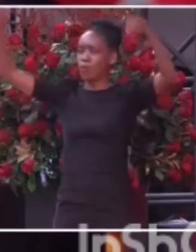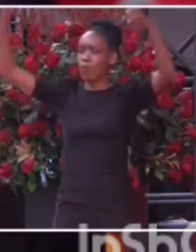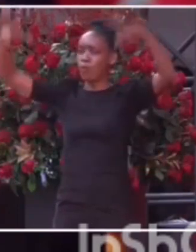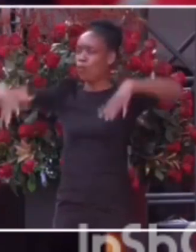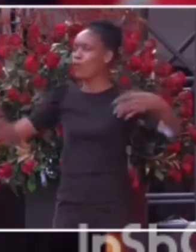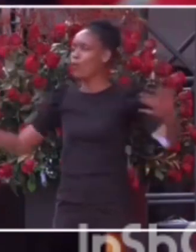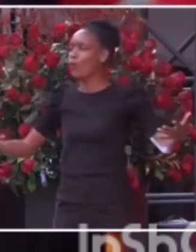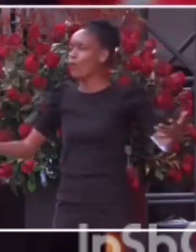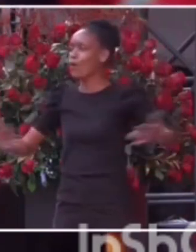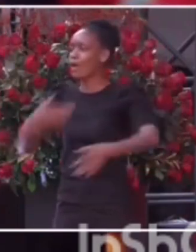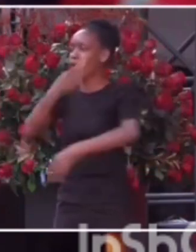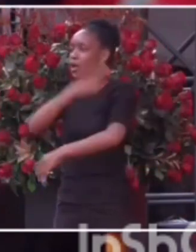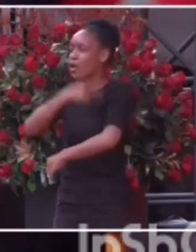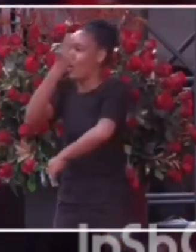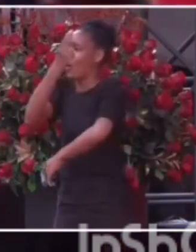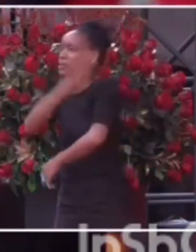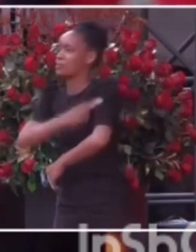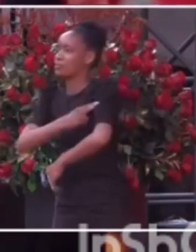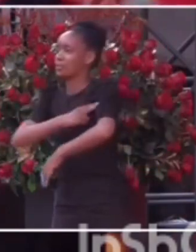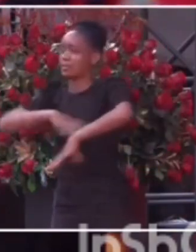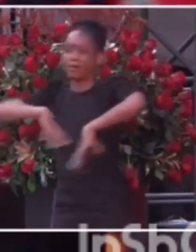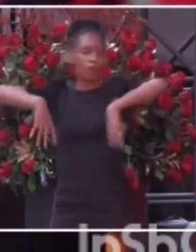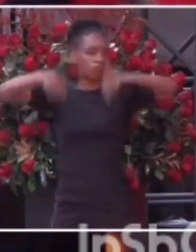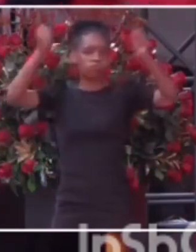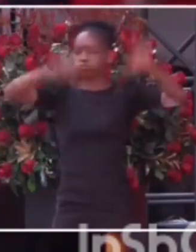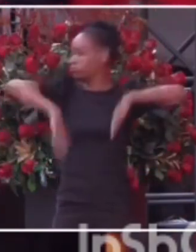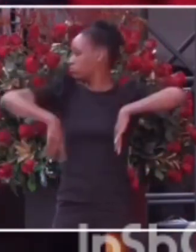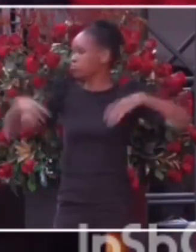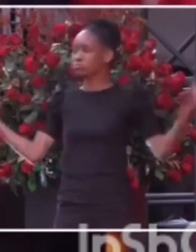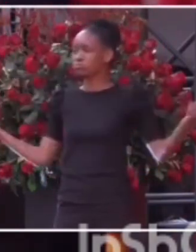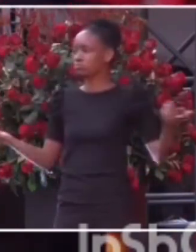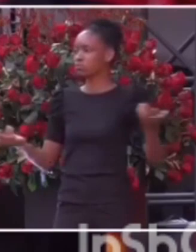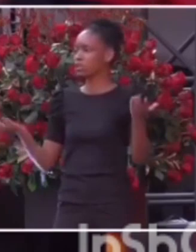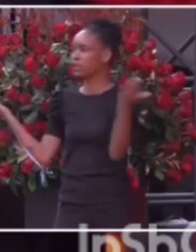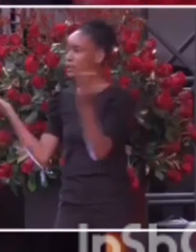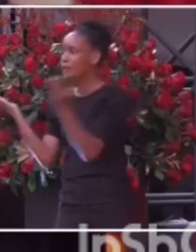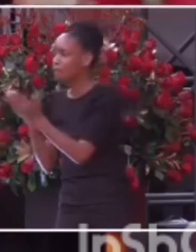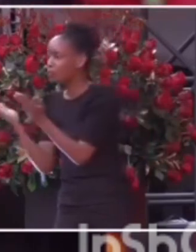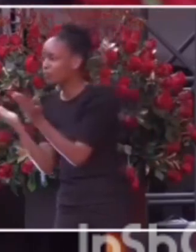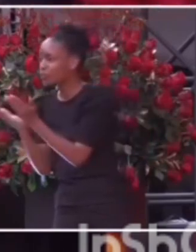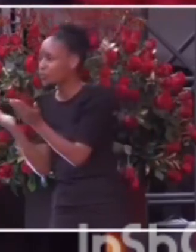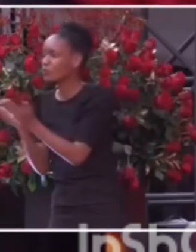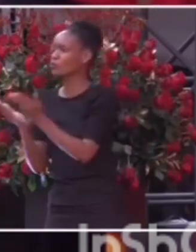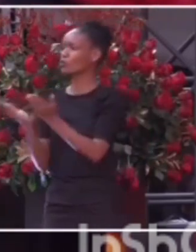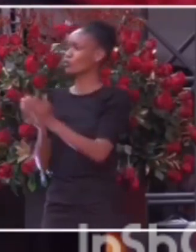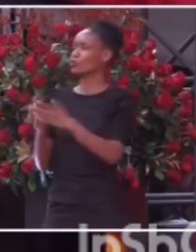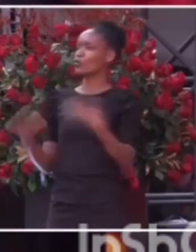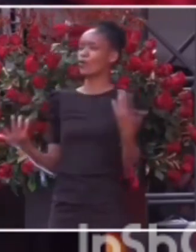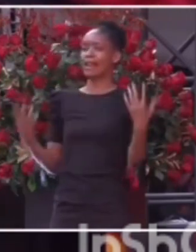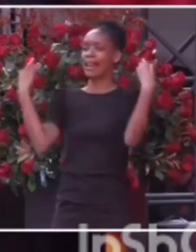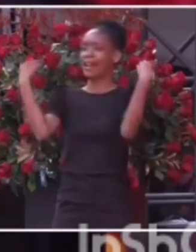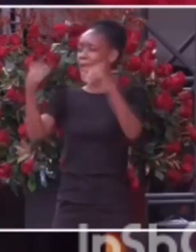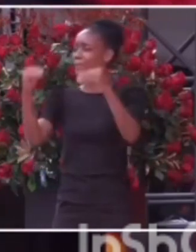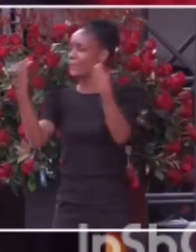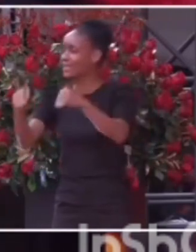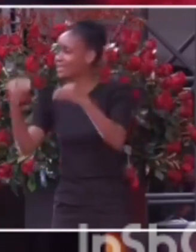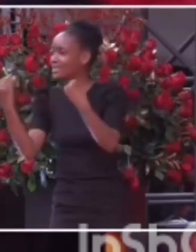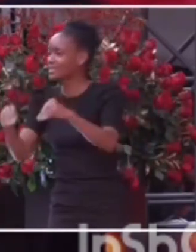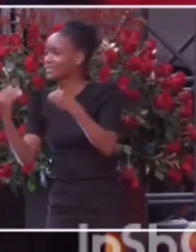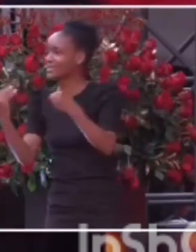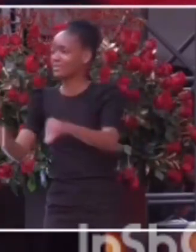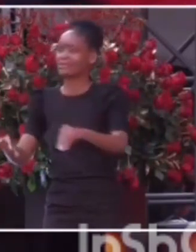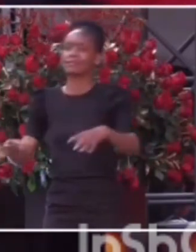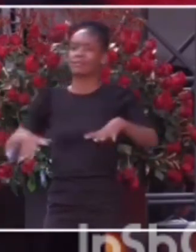hospitals uninterrupted, to schools uninterrupted, to business uninterrupted. Only